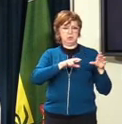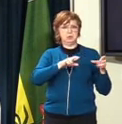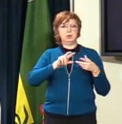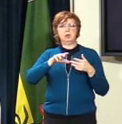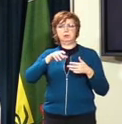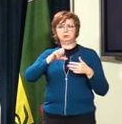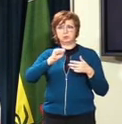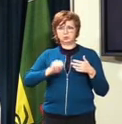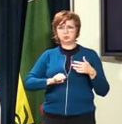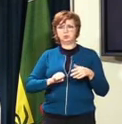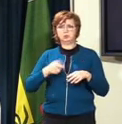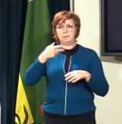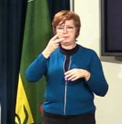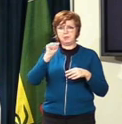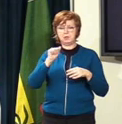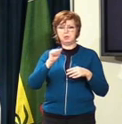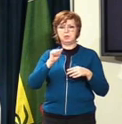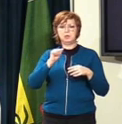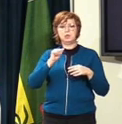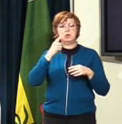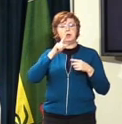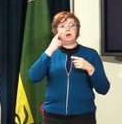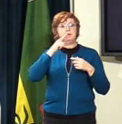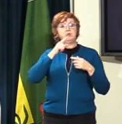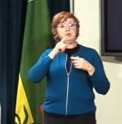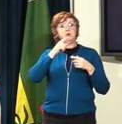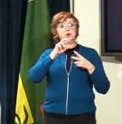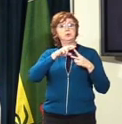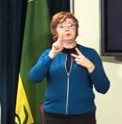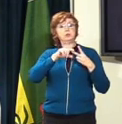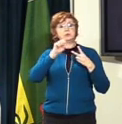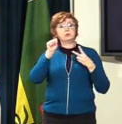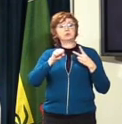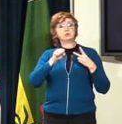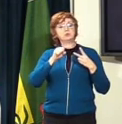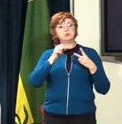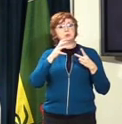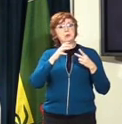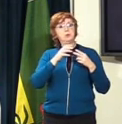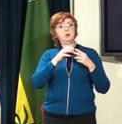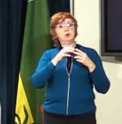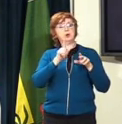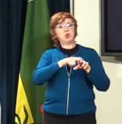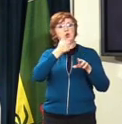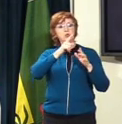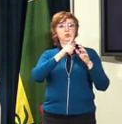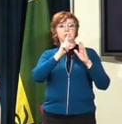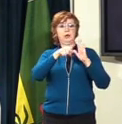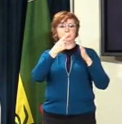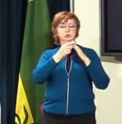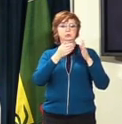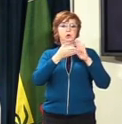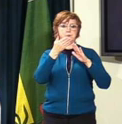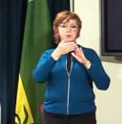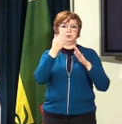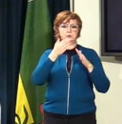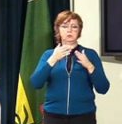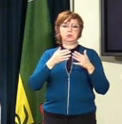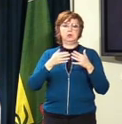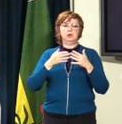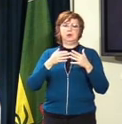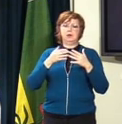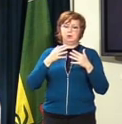Regina, we're looking at how we extend hours, as well as put more staff in place, or even look at second locations for drive-through testing in both the centers because